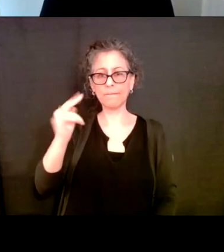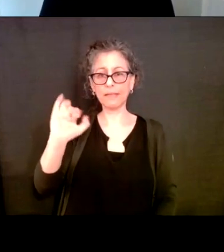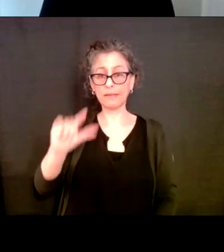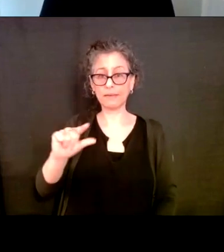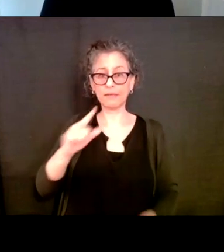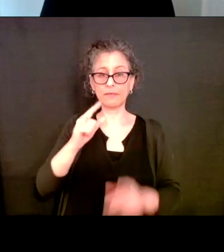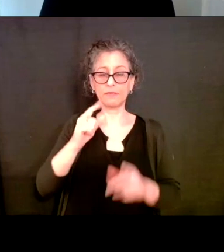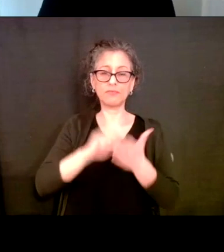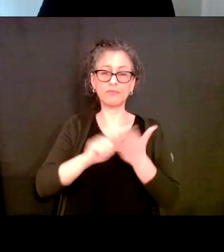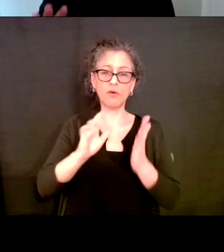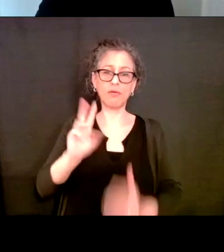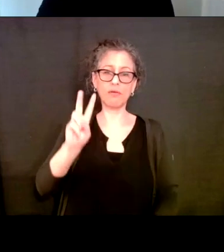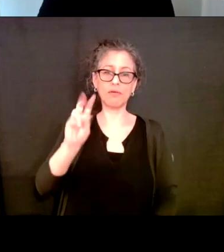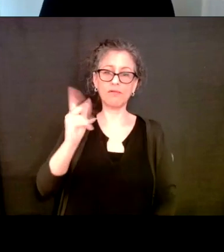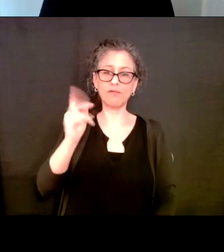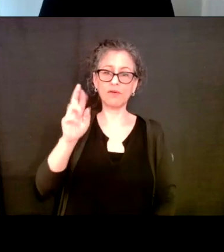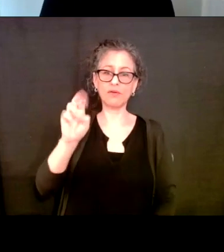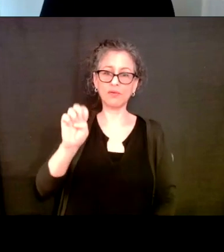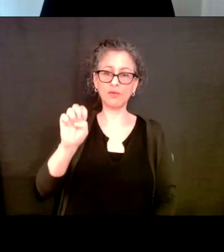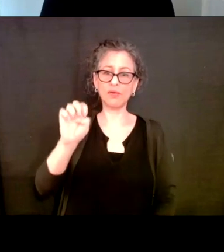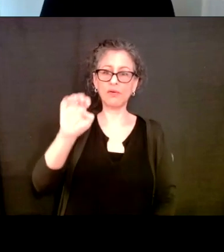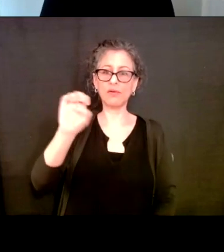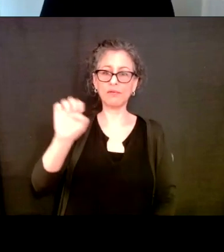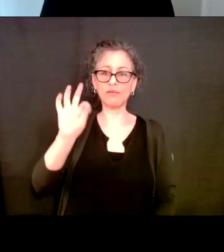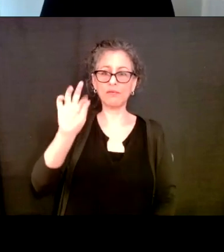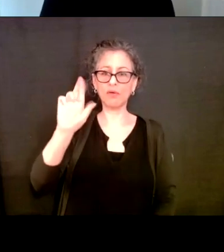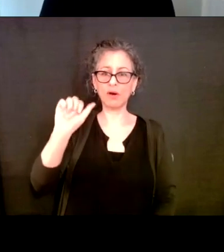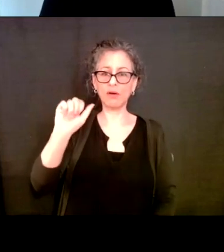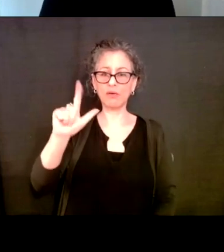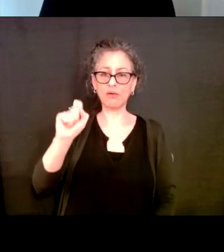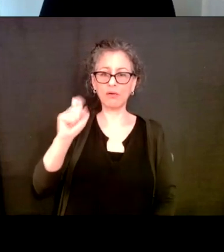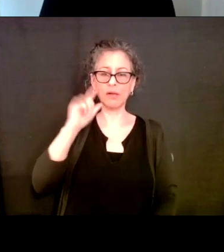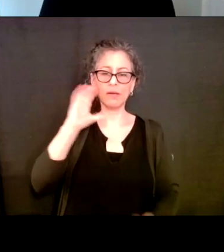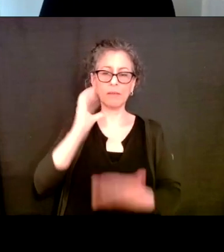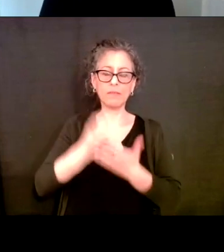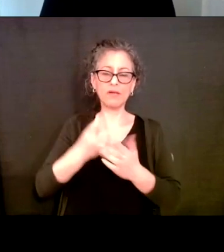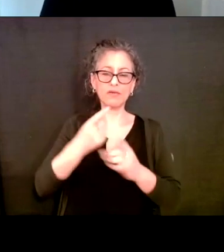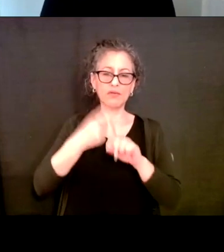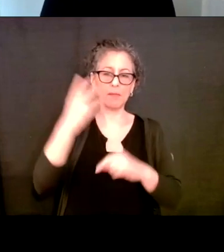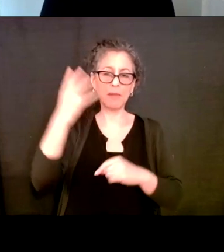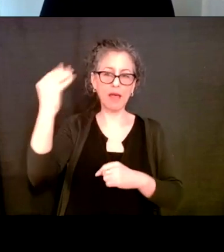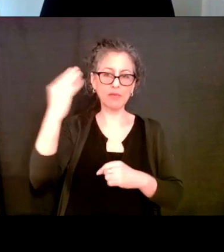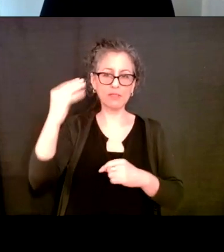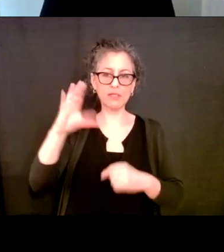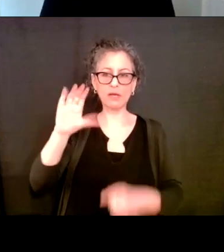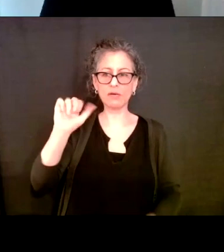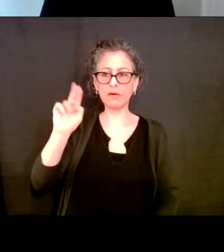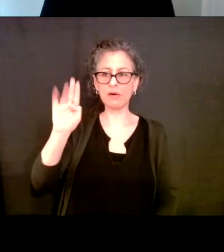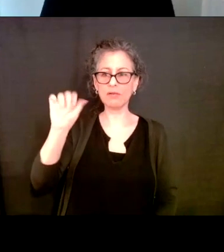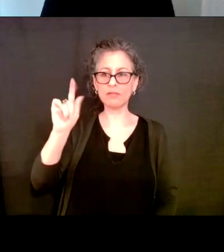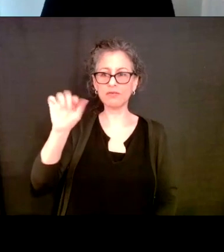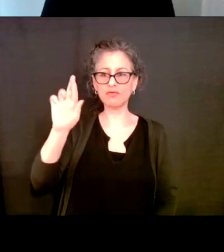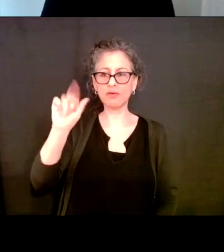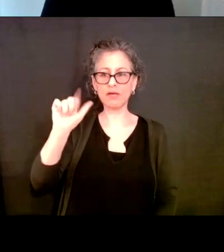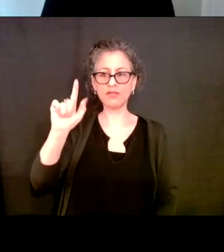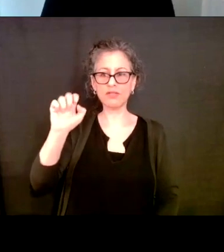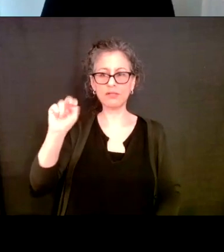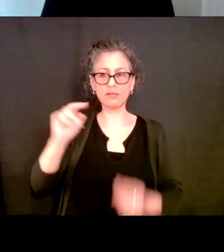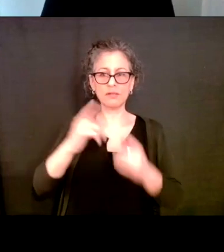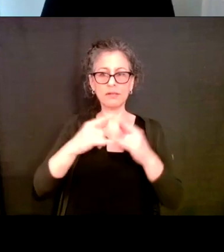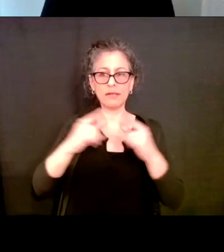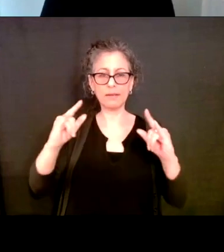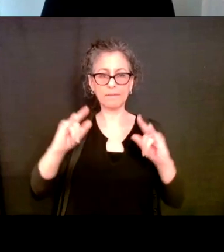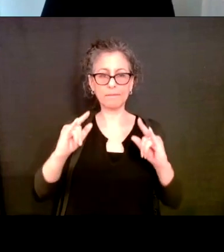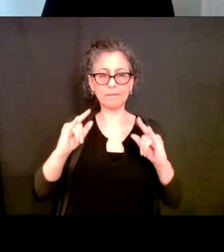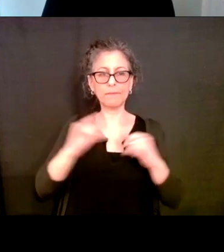wire outside one of the concentration camps. And so two quotes that I'd like to draw attention to from this